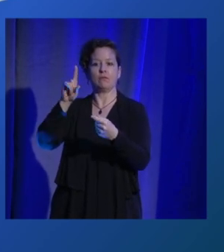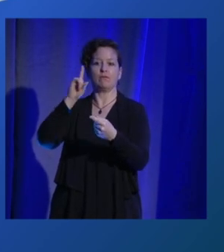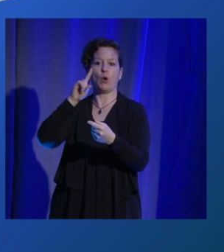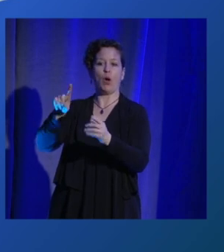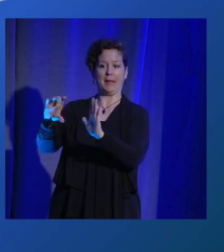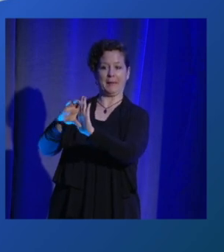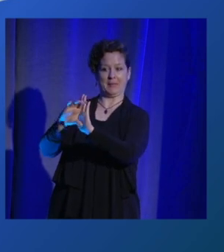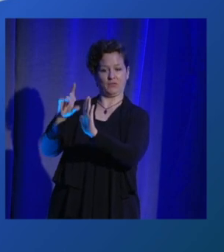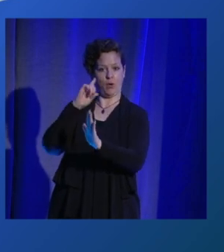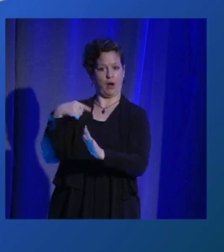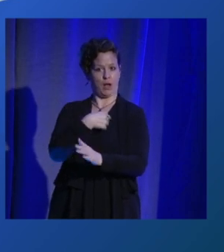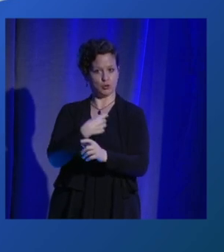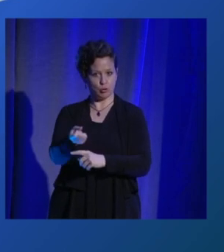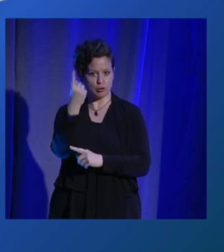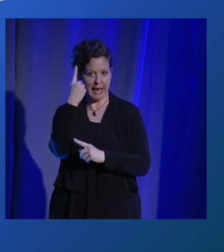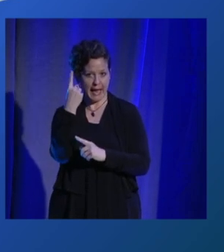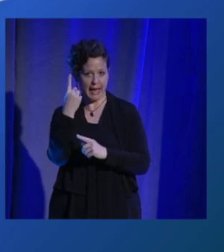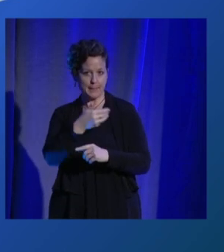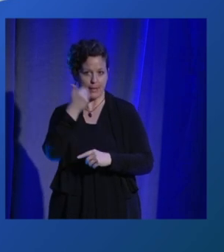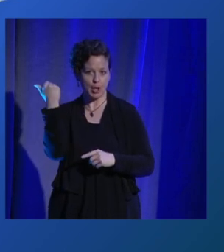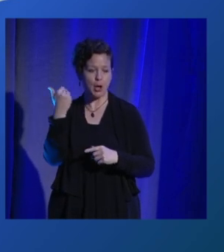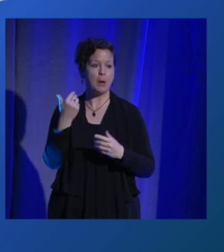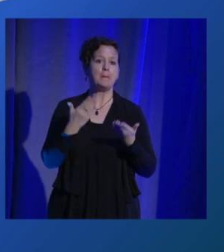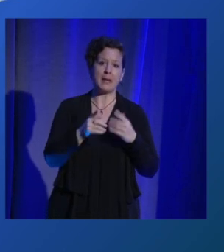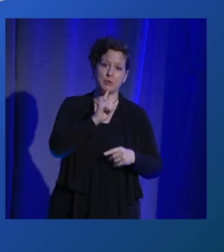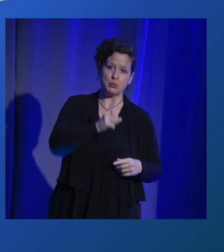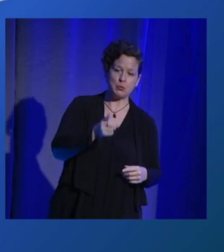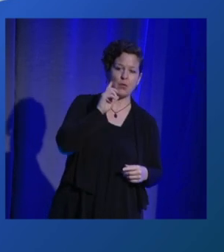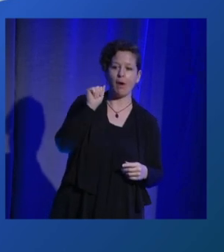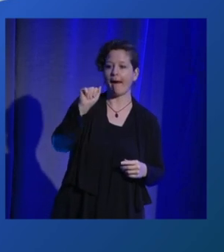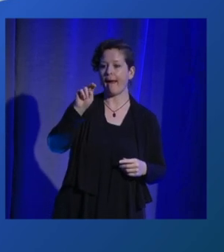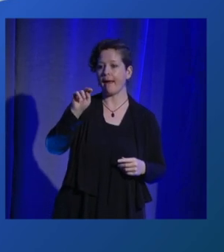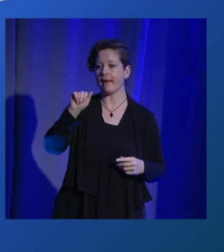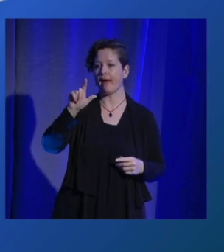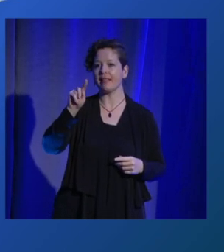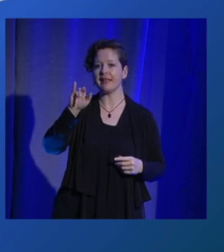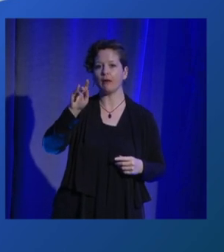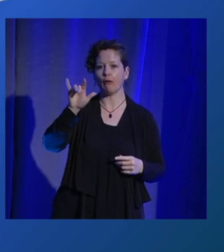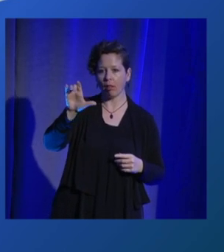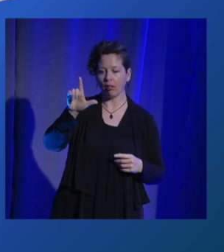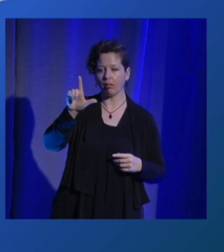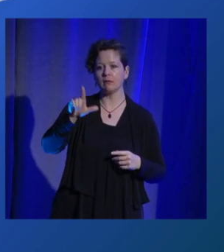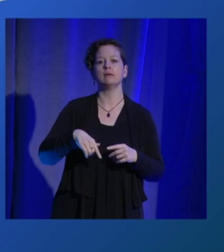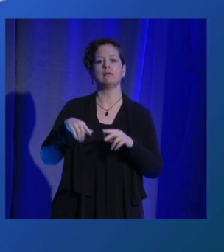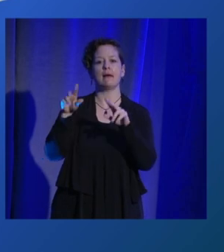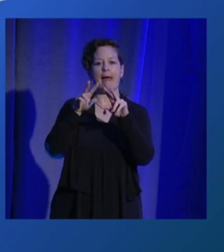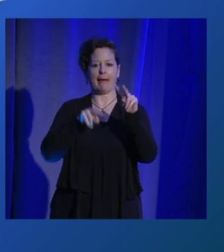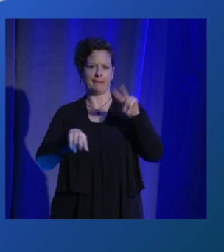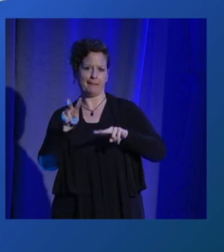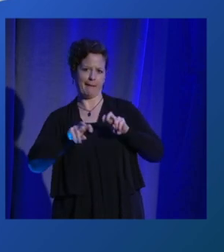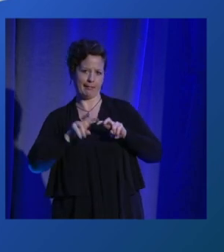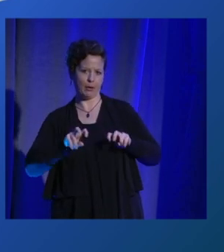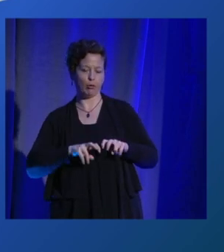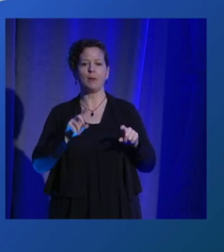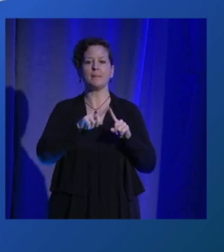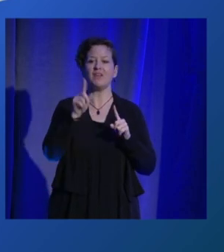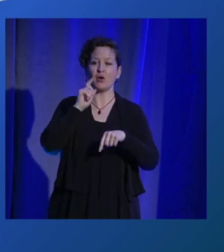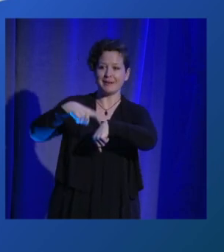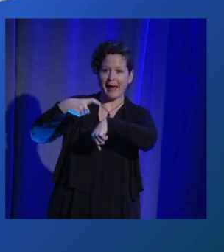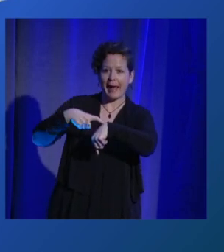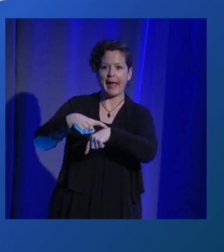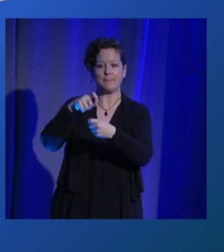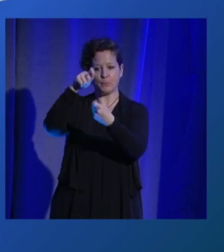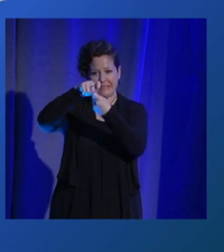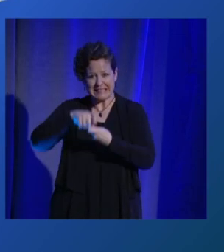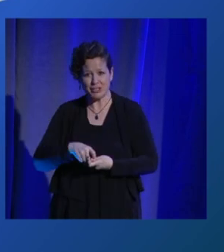may be true in the analytical framework if time didn't matter and your decision process requirements were near